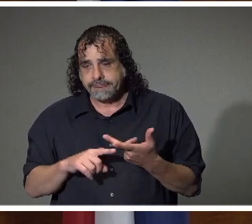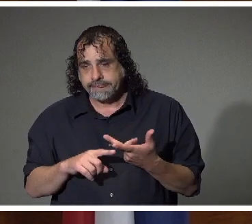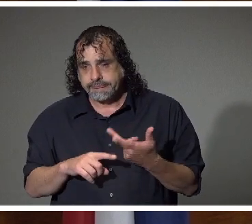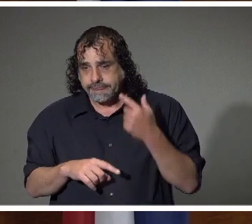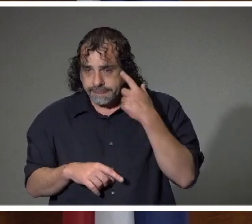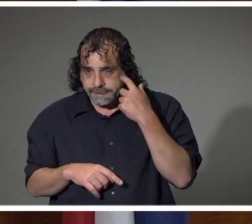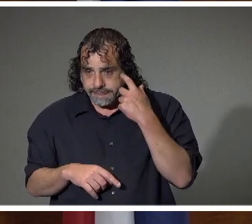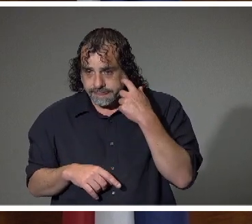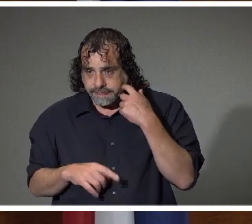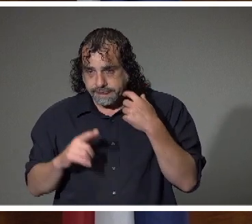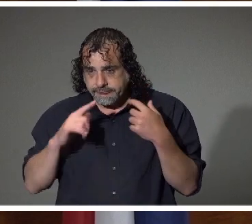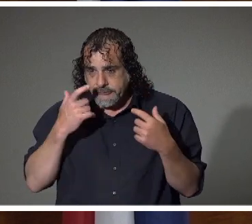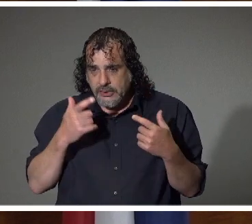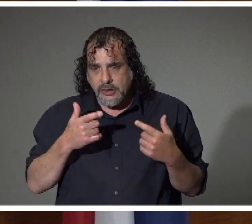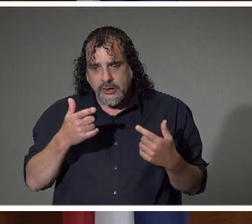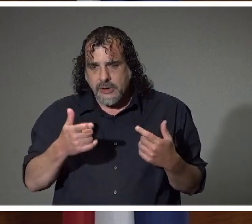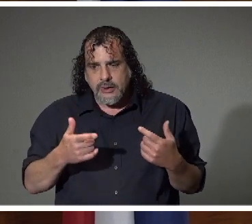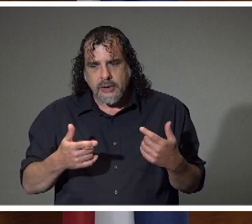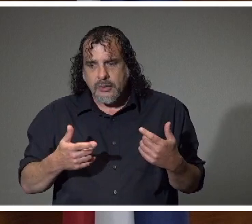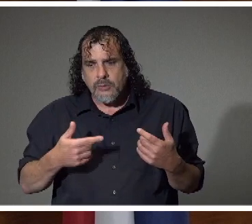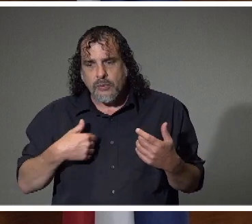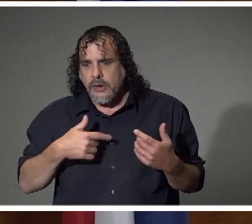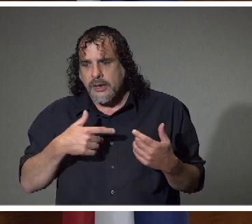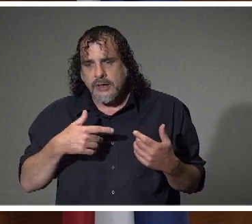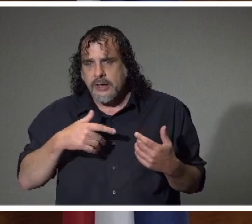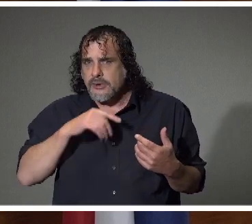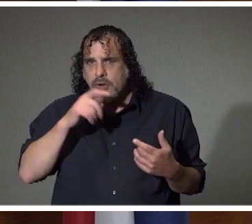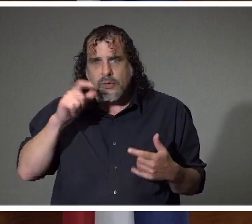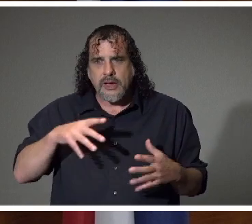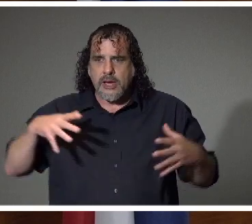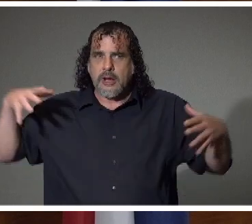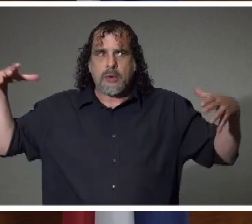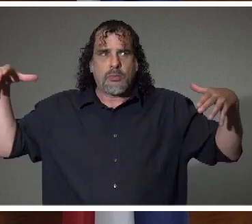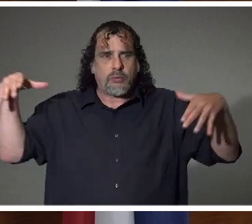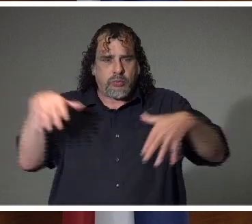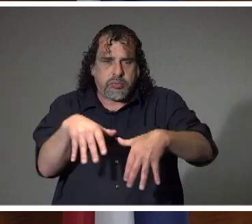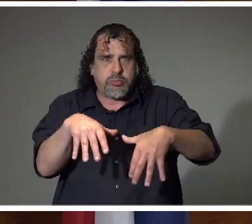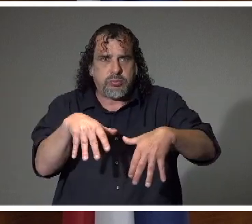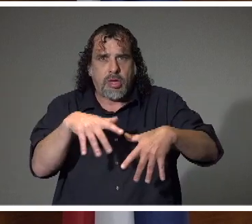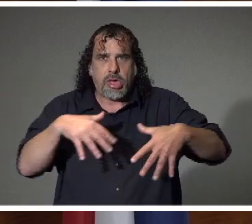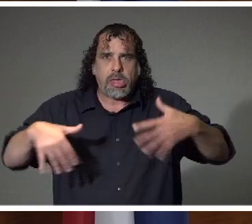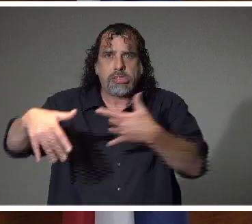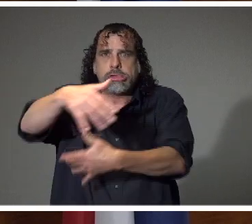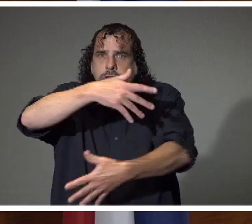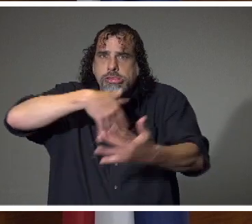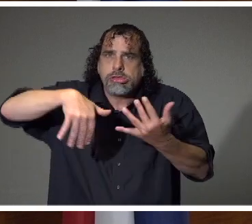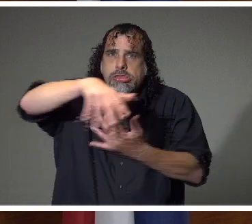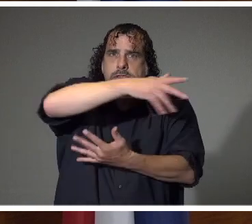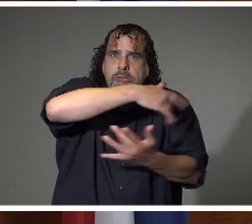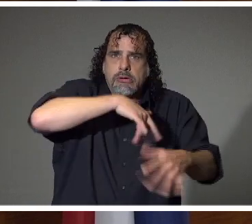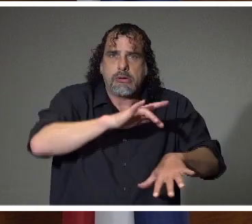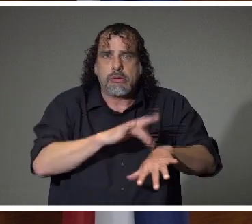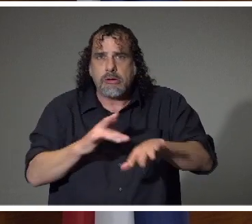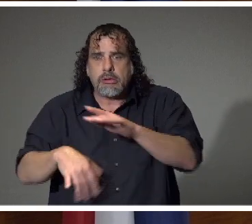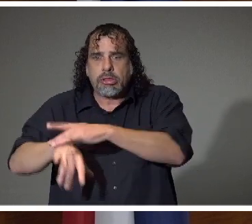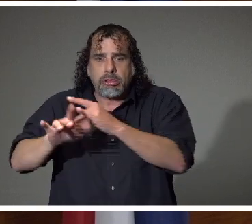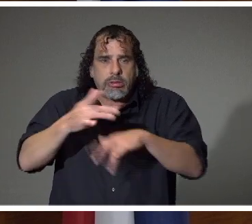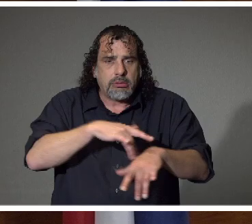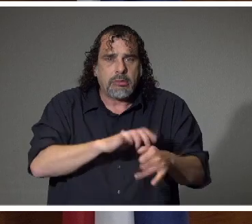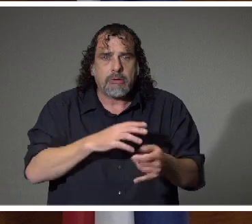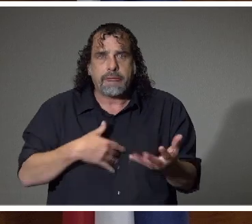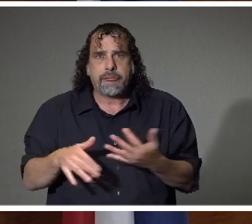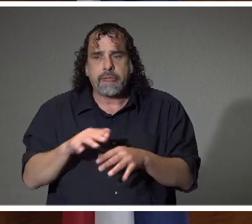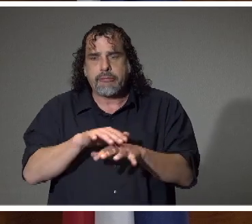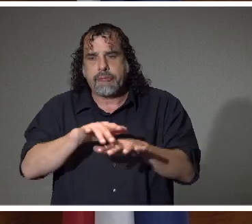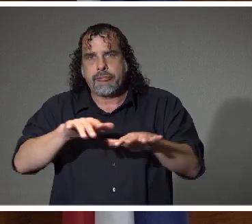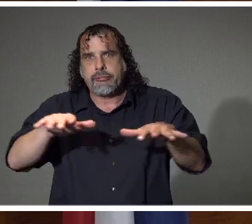and because we do not need large groups gathering and touching individuals,